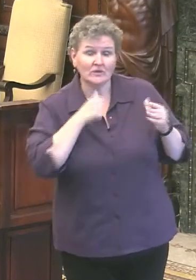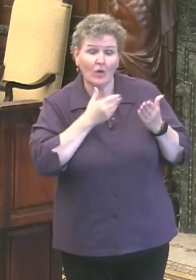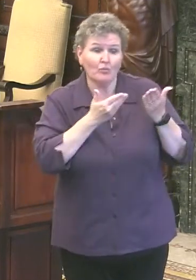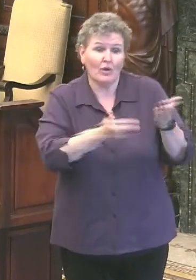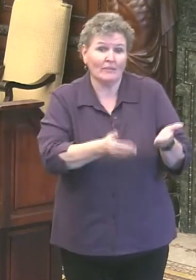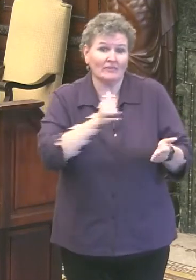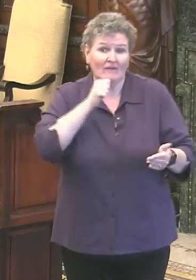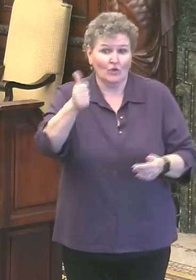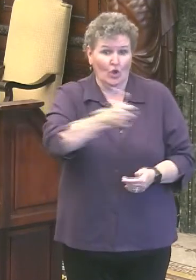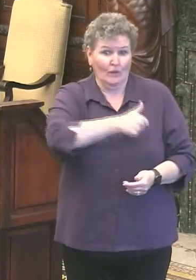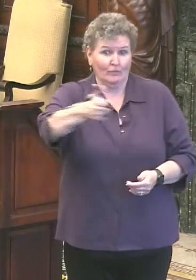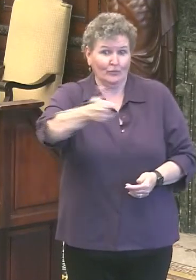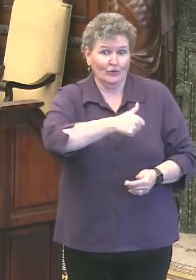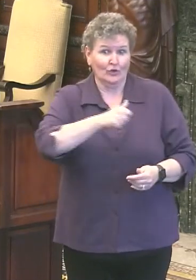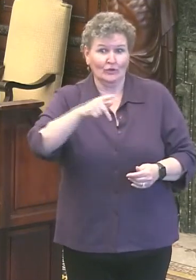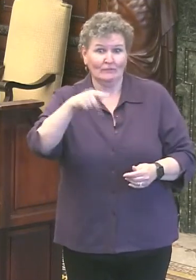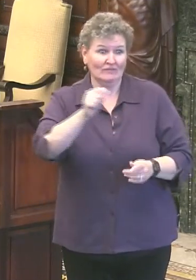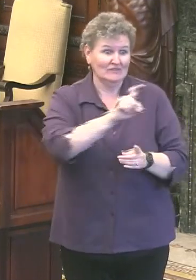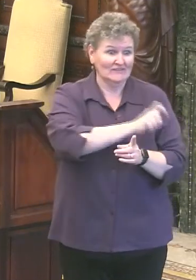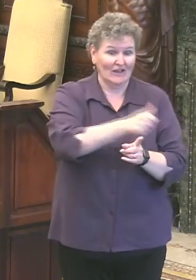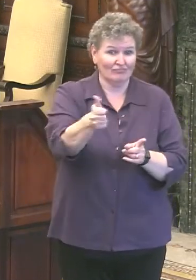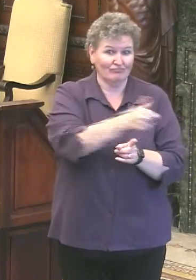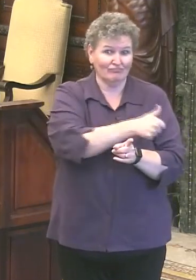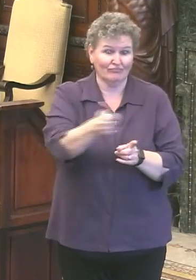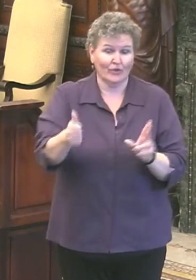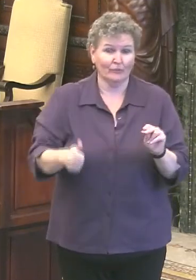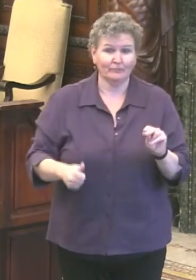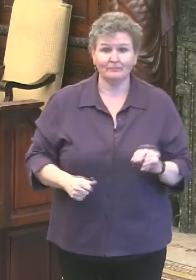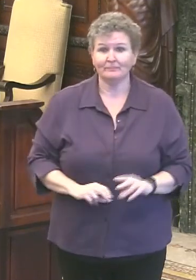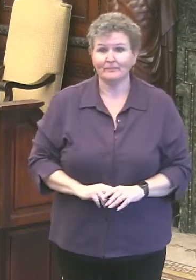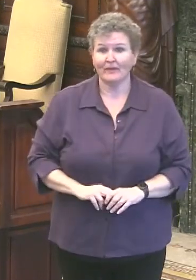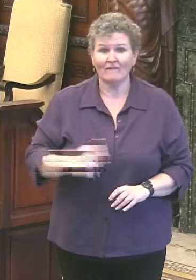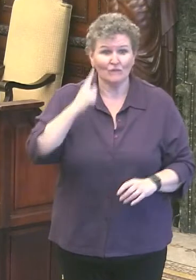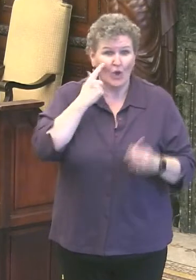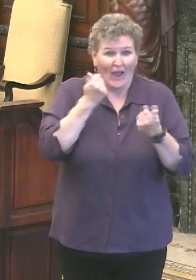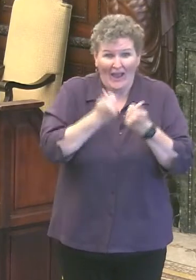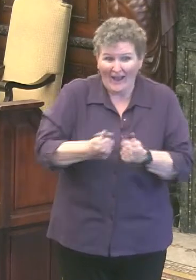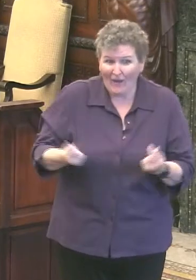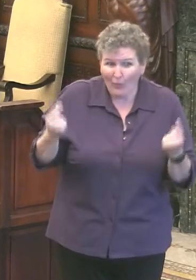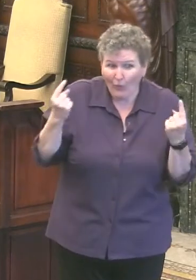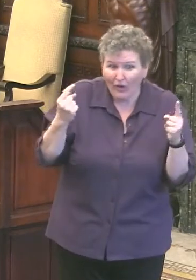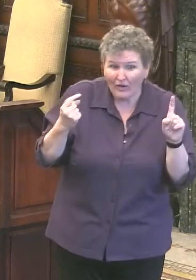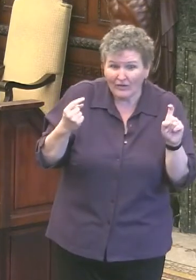the commuters. Correct. For anyone, though.